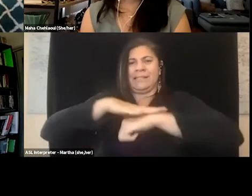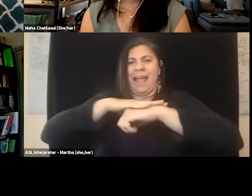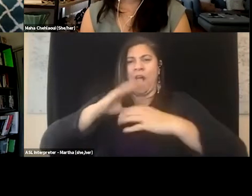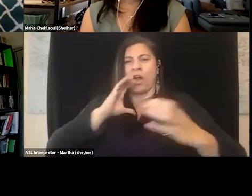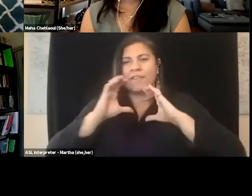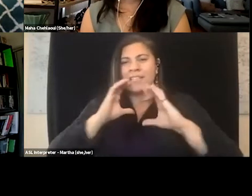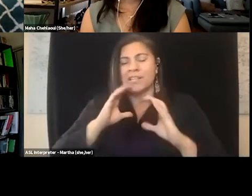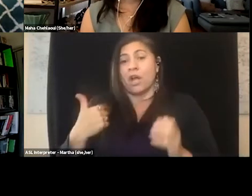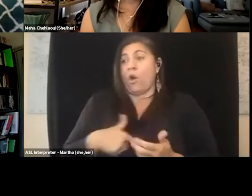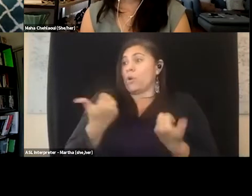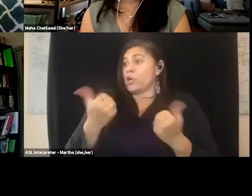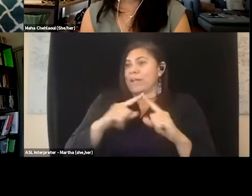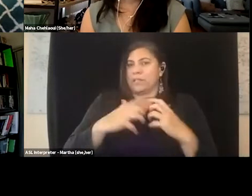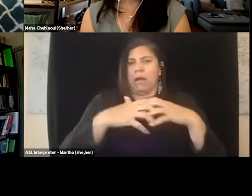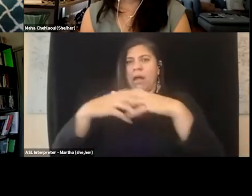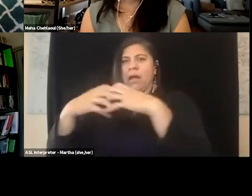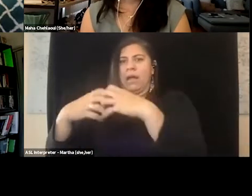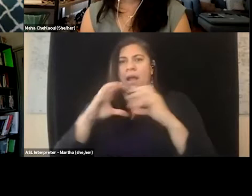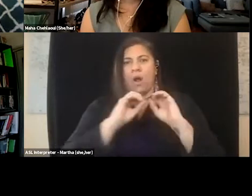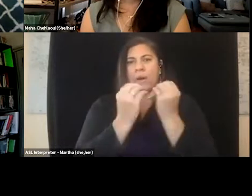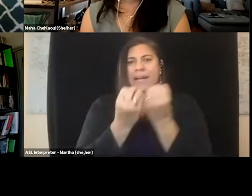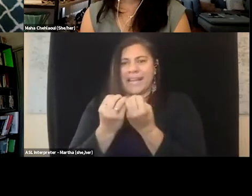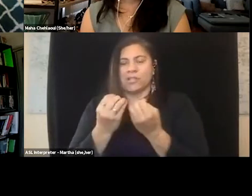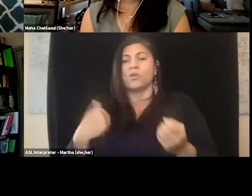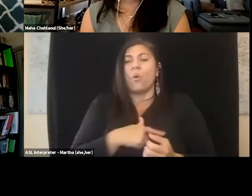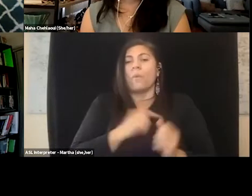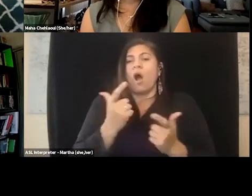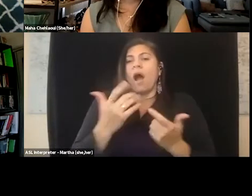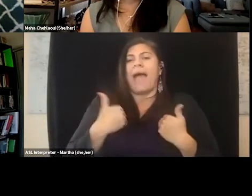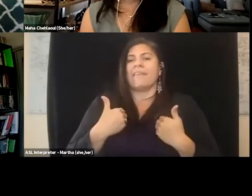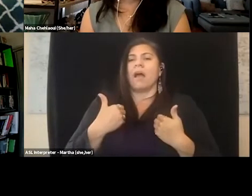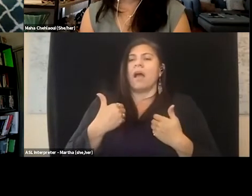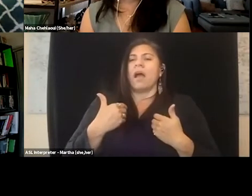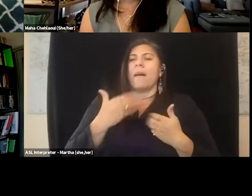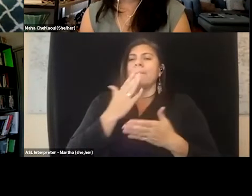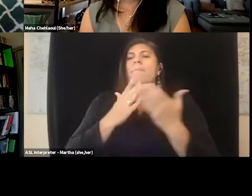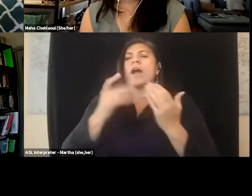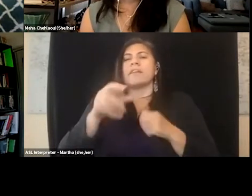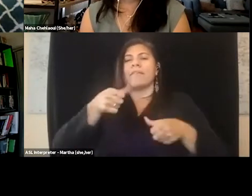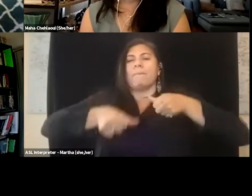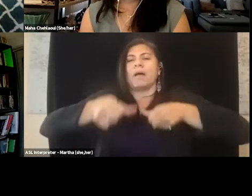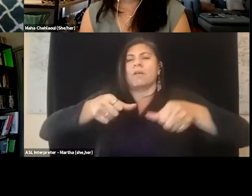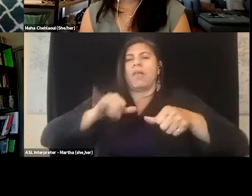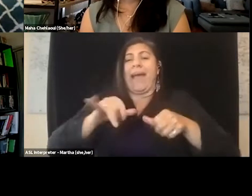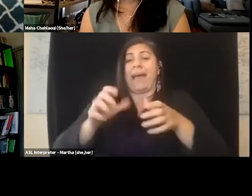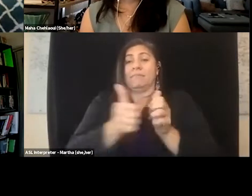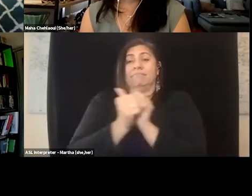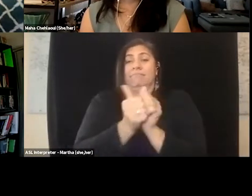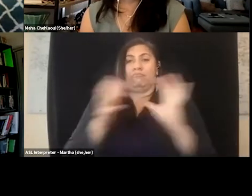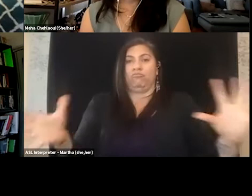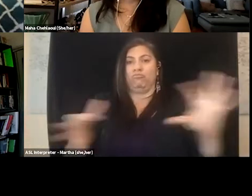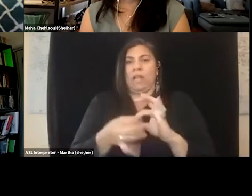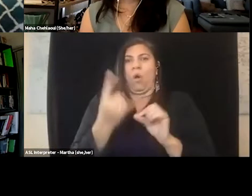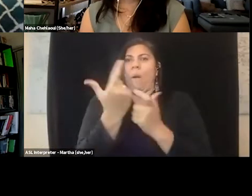trying to do. We each have our little piece in the puzzle, right? Like Maha has what she's doing, you have what you're doing with your creativity. We have what we're doing at